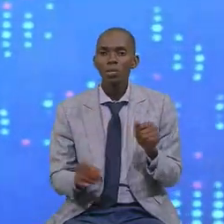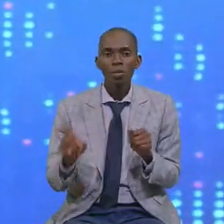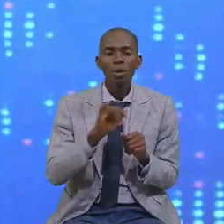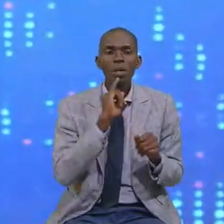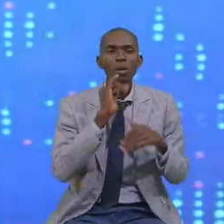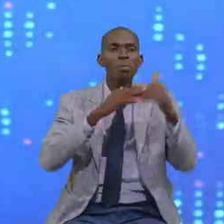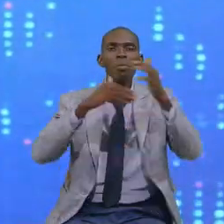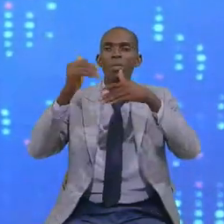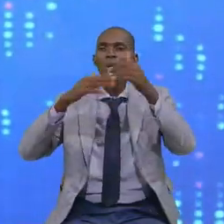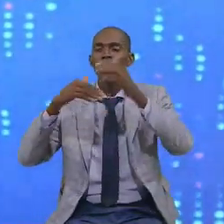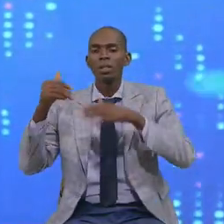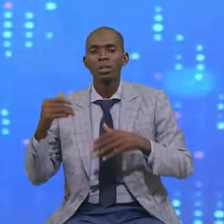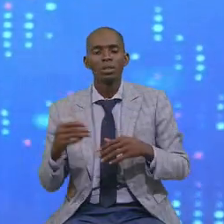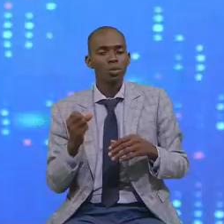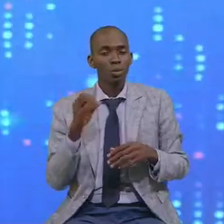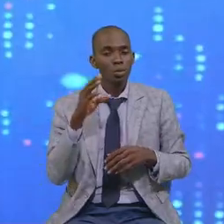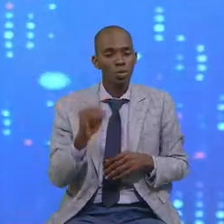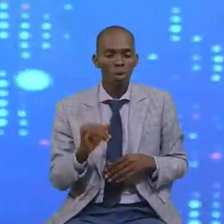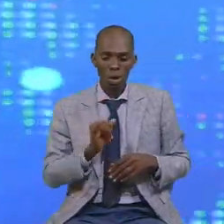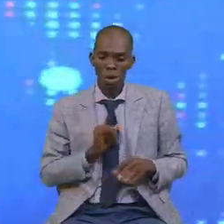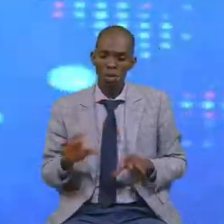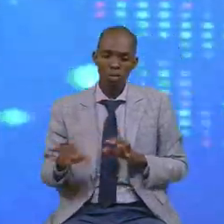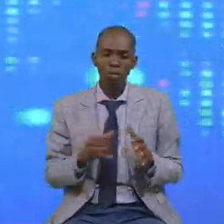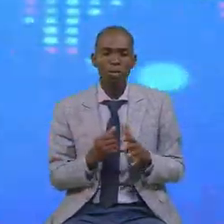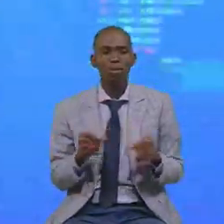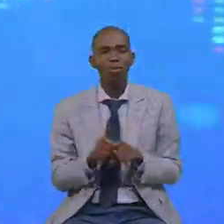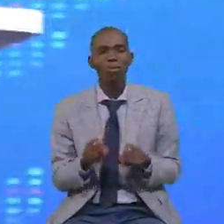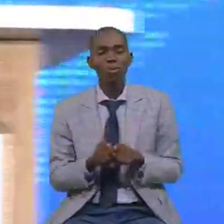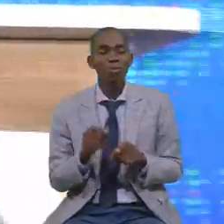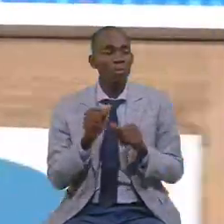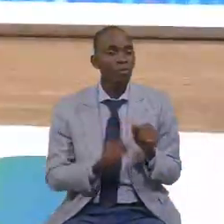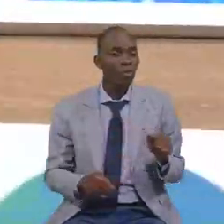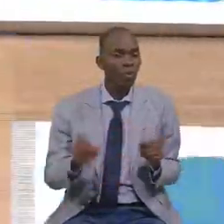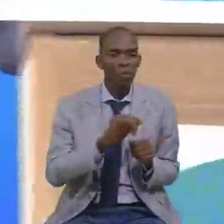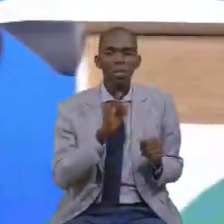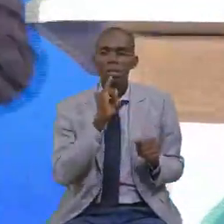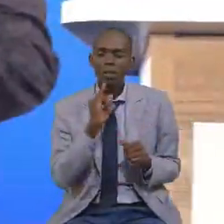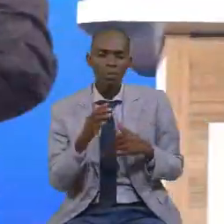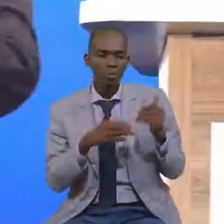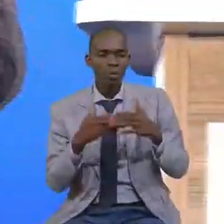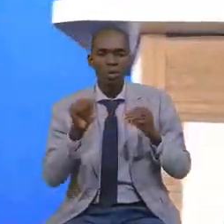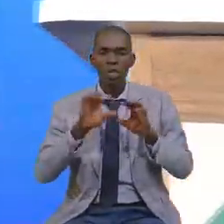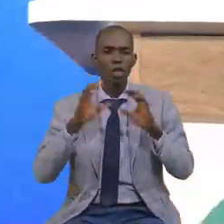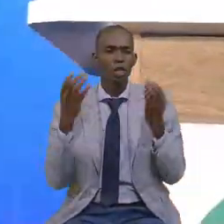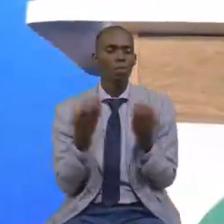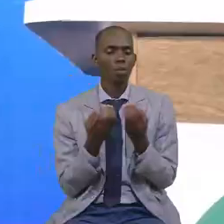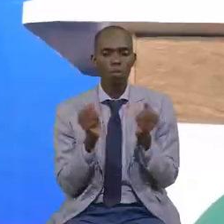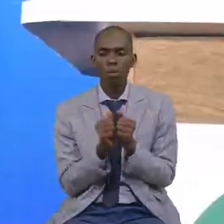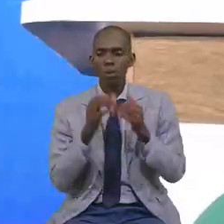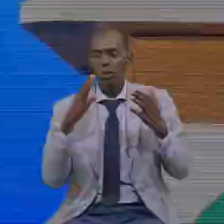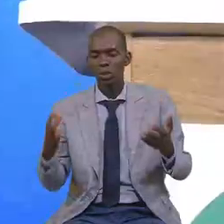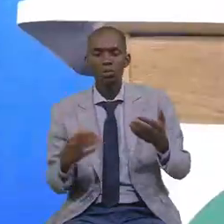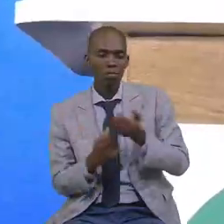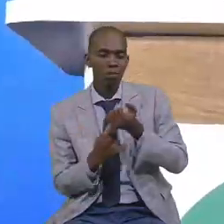without foundation, so I do it too. Everybody is building a company without foundation, so I do it